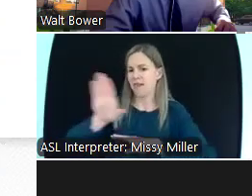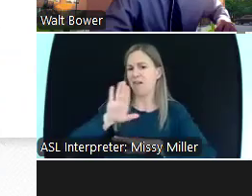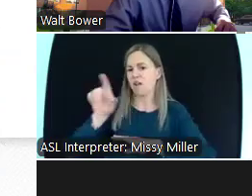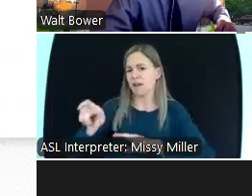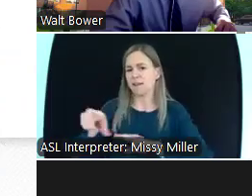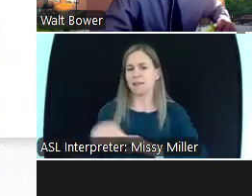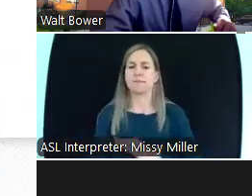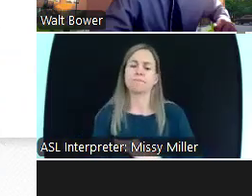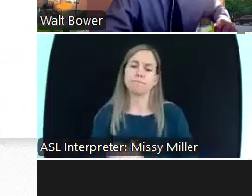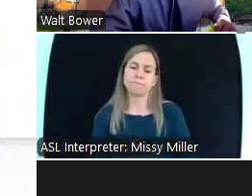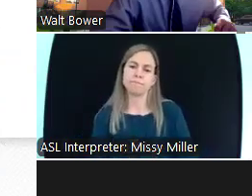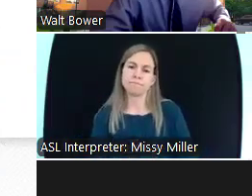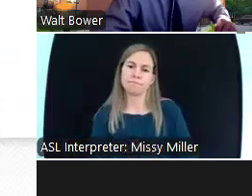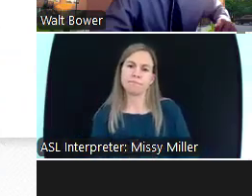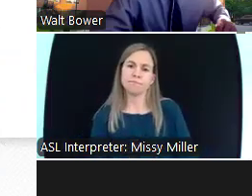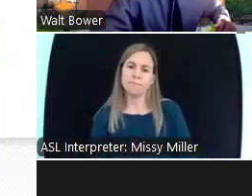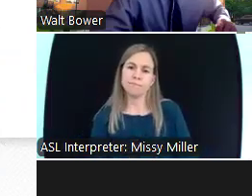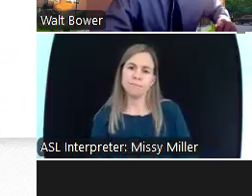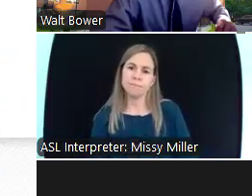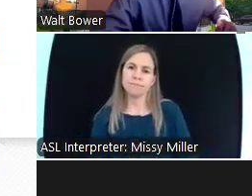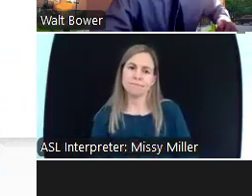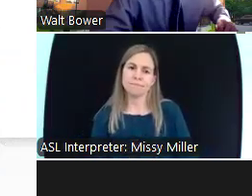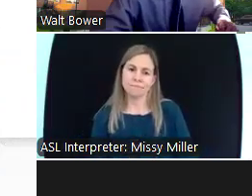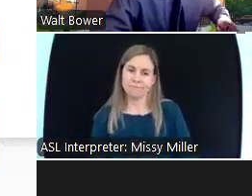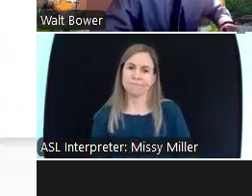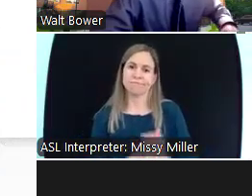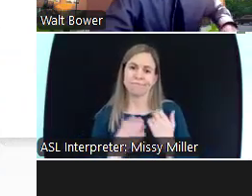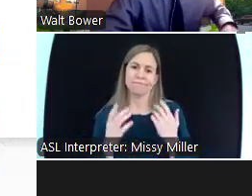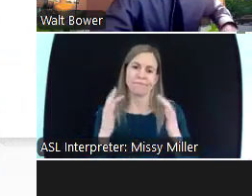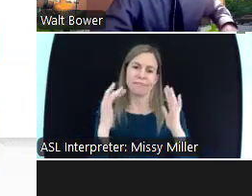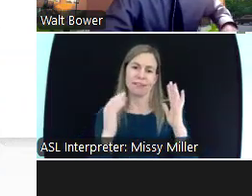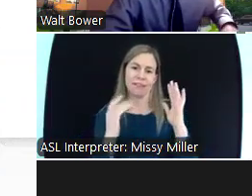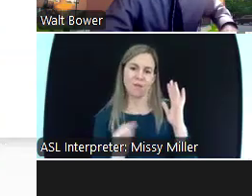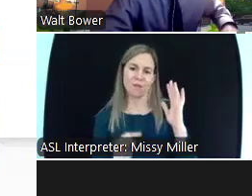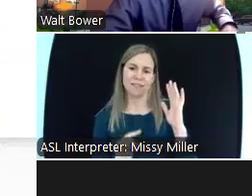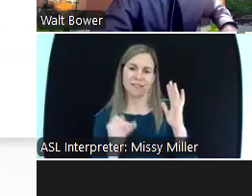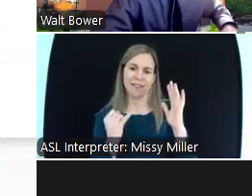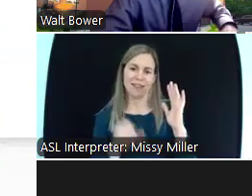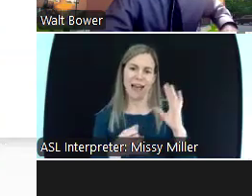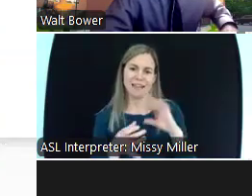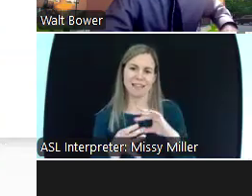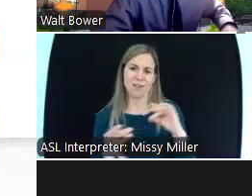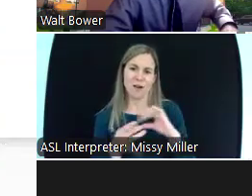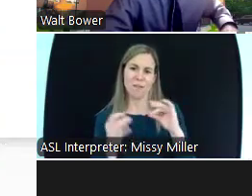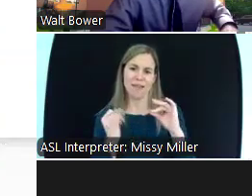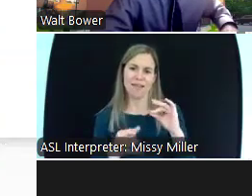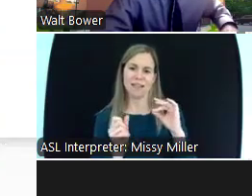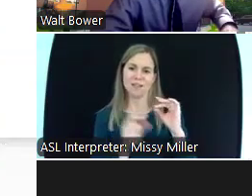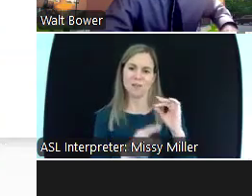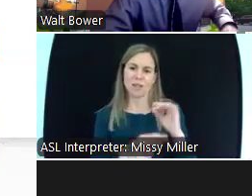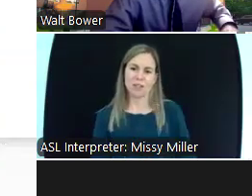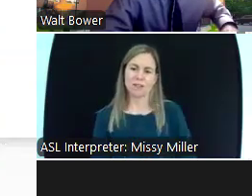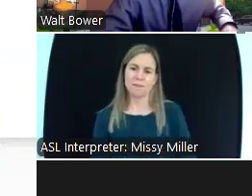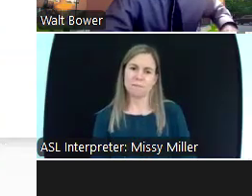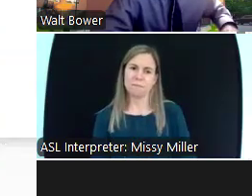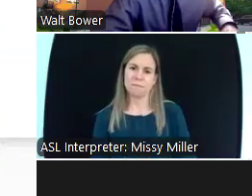needs. And that was the last comment or question we had.